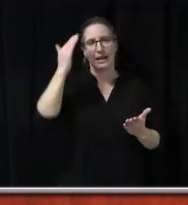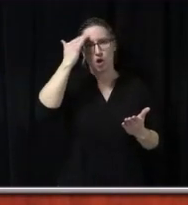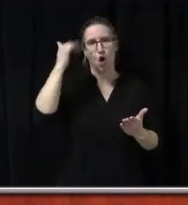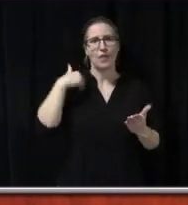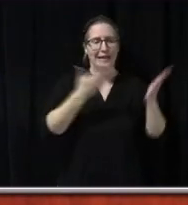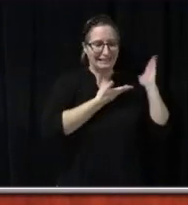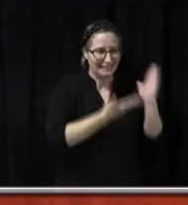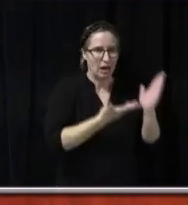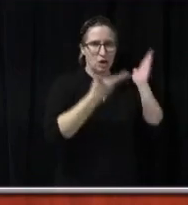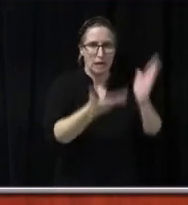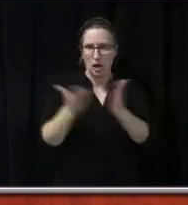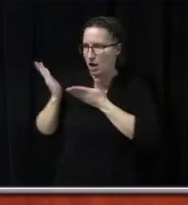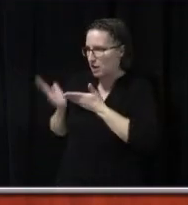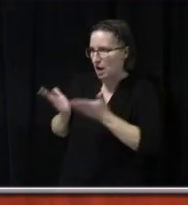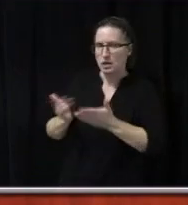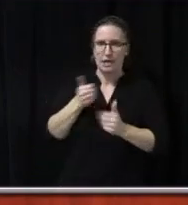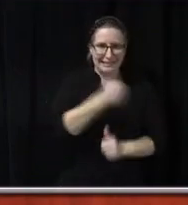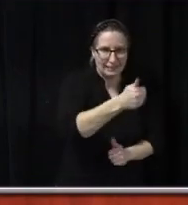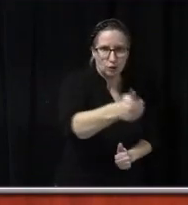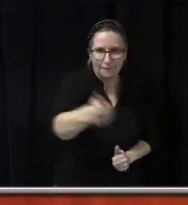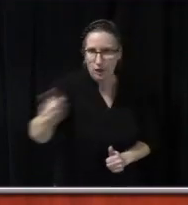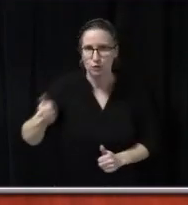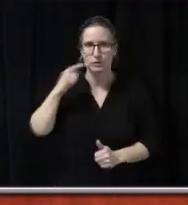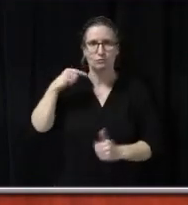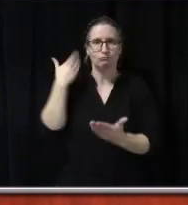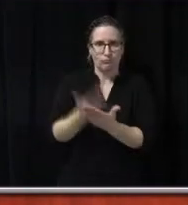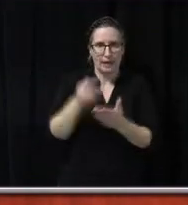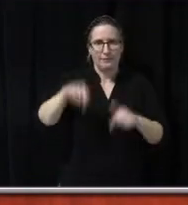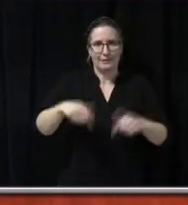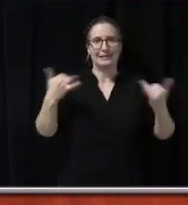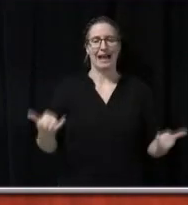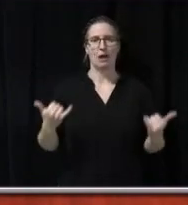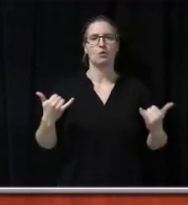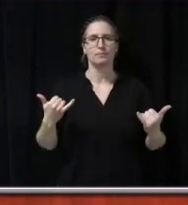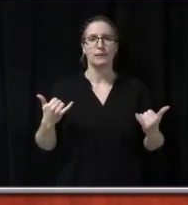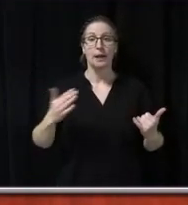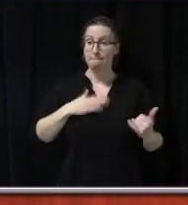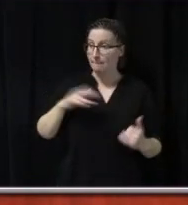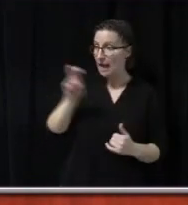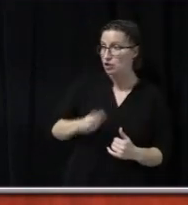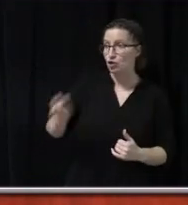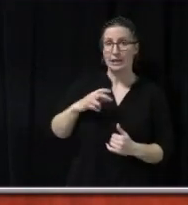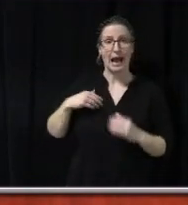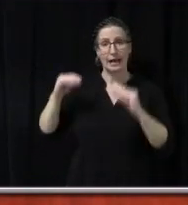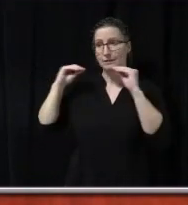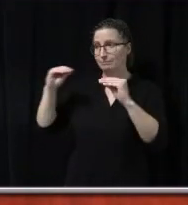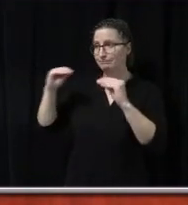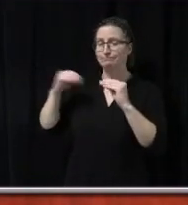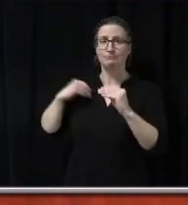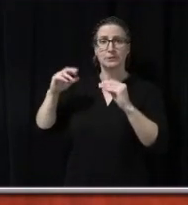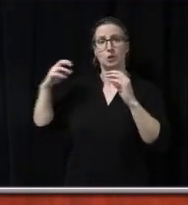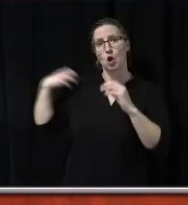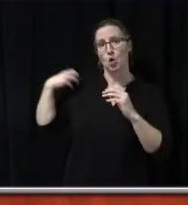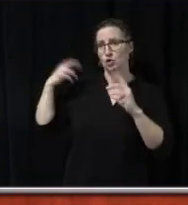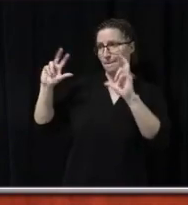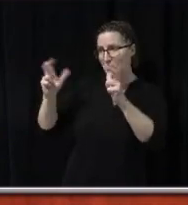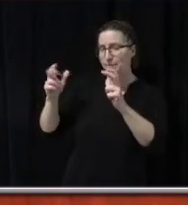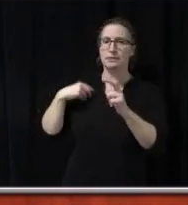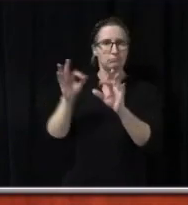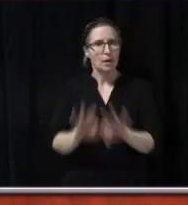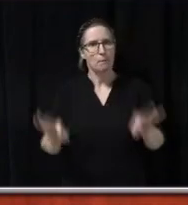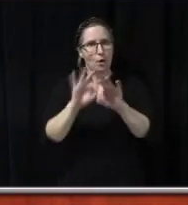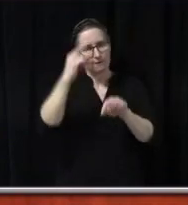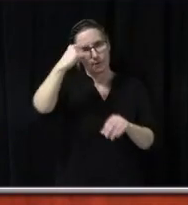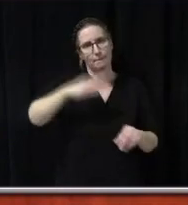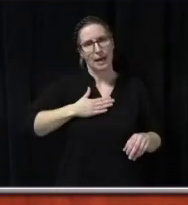carried each and every one of you to this moment as well. Throughout my journey, coaching basketball also became a central part of my